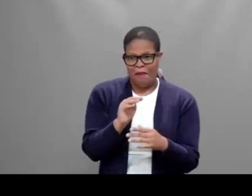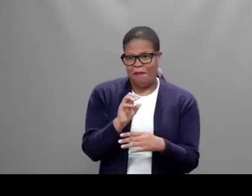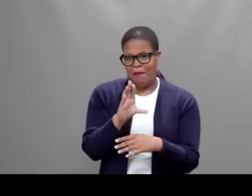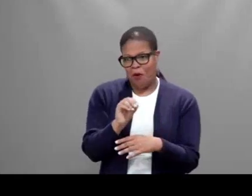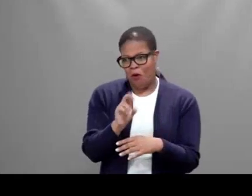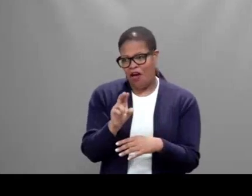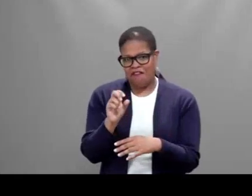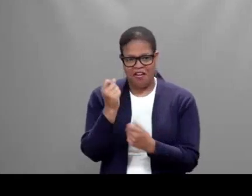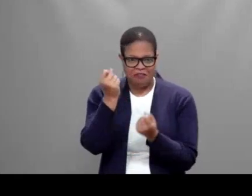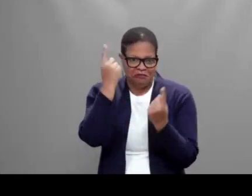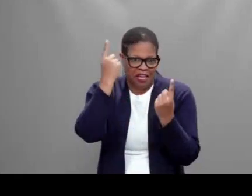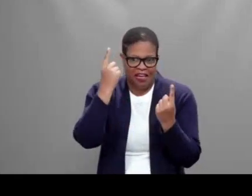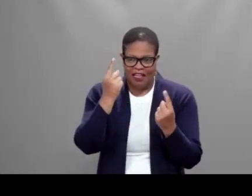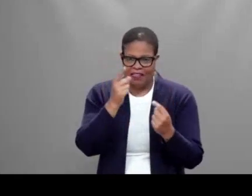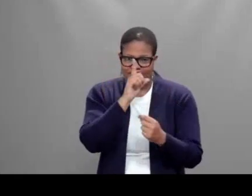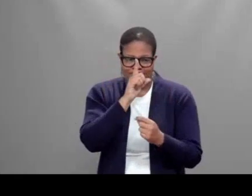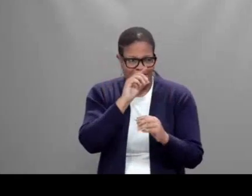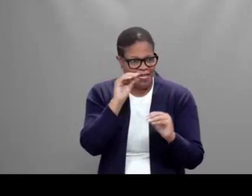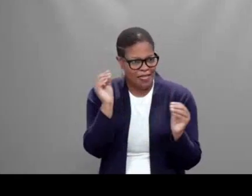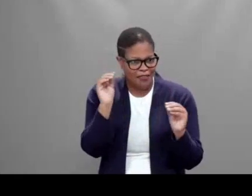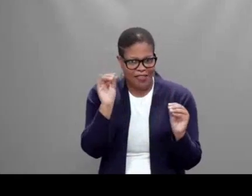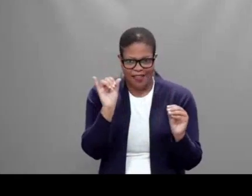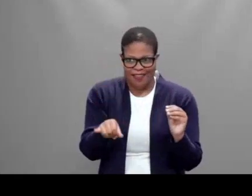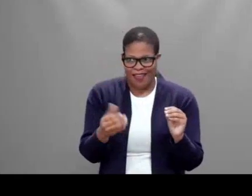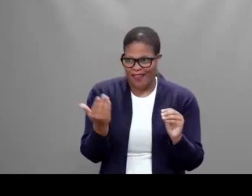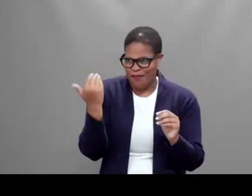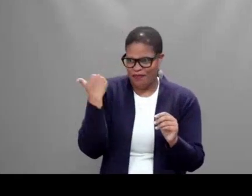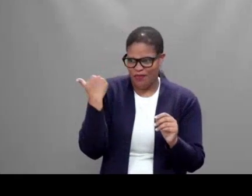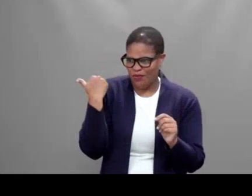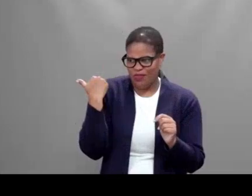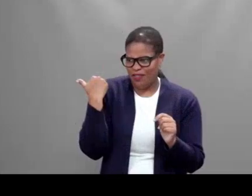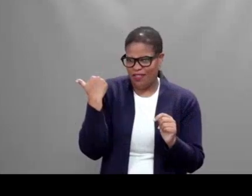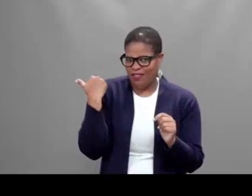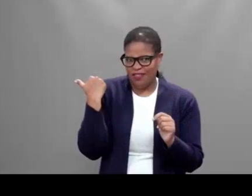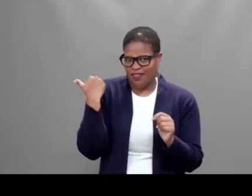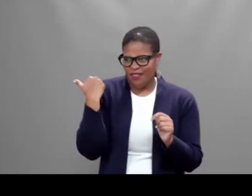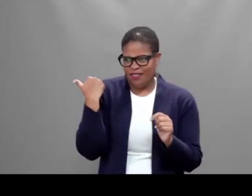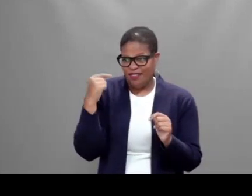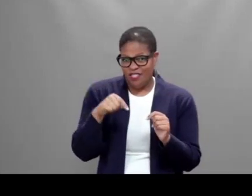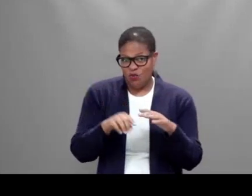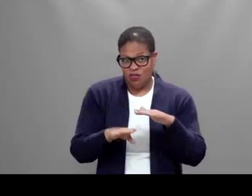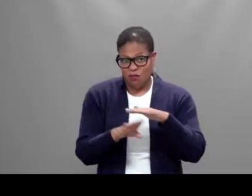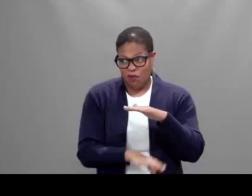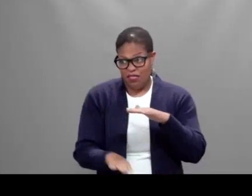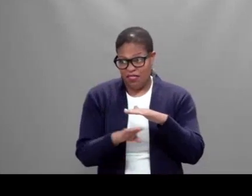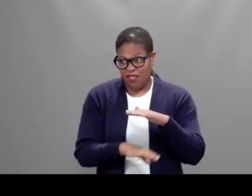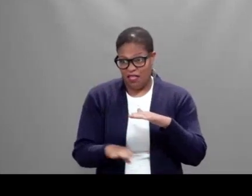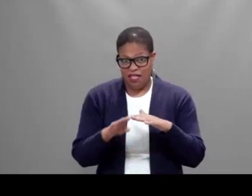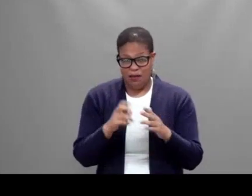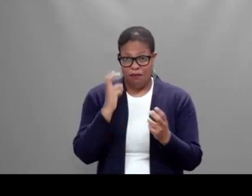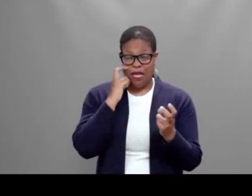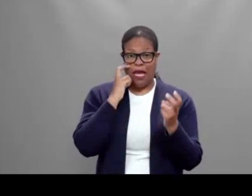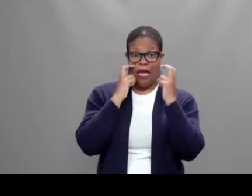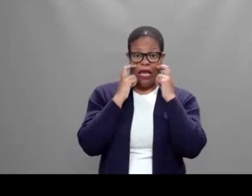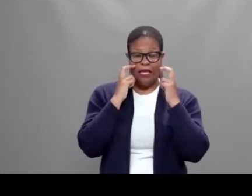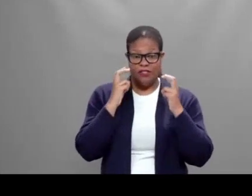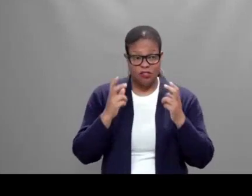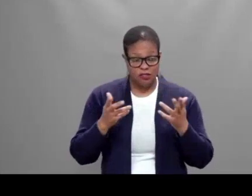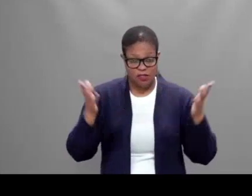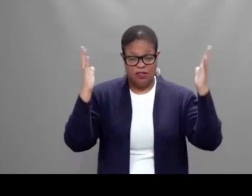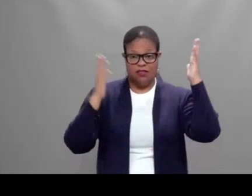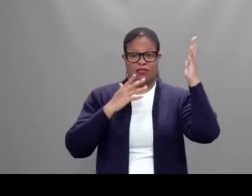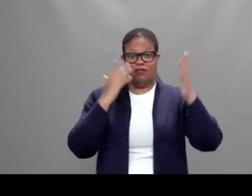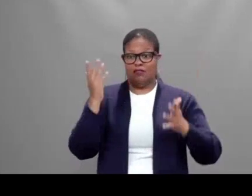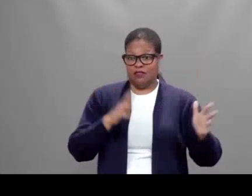memorandum of understanding or anything else like that. It was basically, I think, probably flying by the seat of their